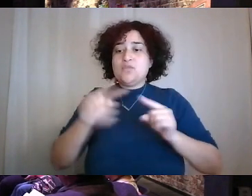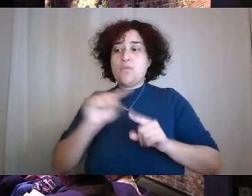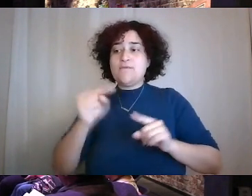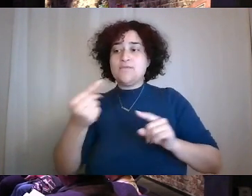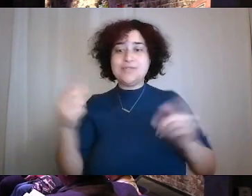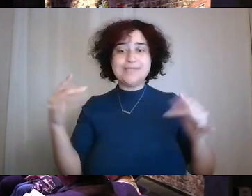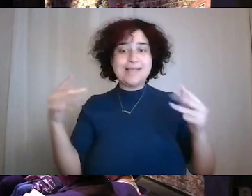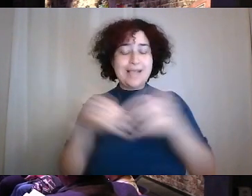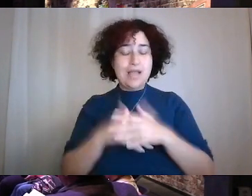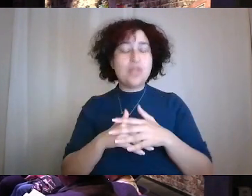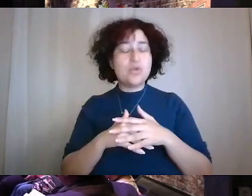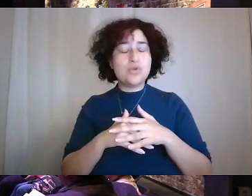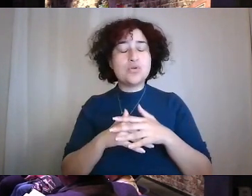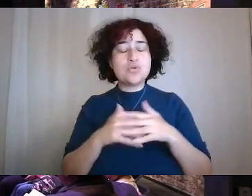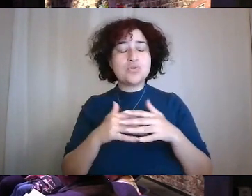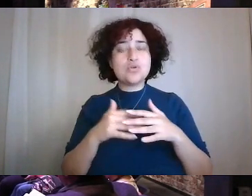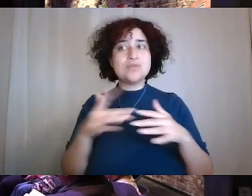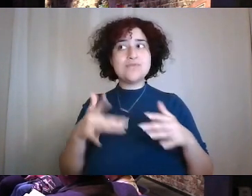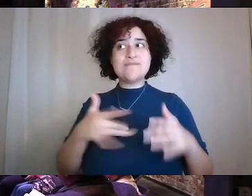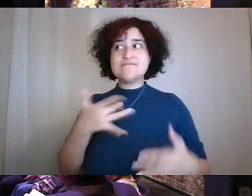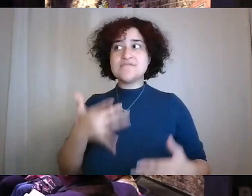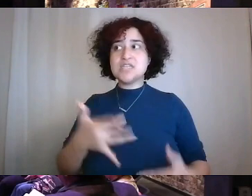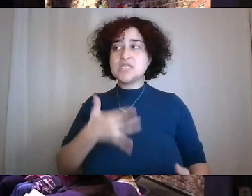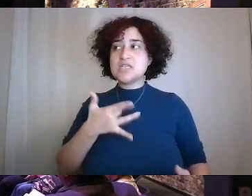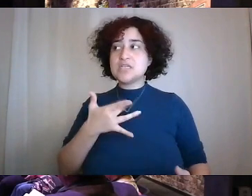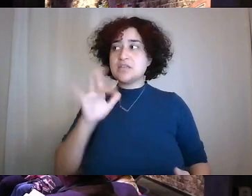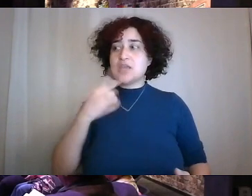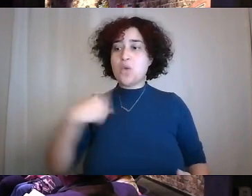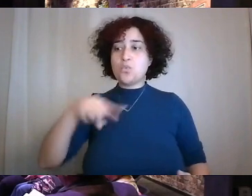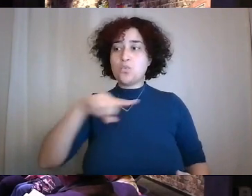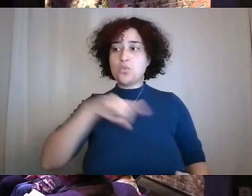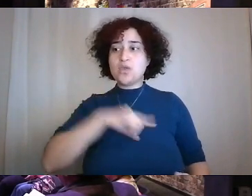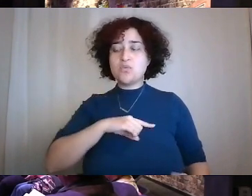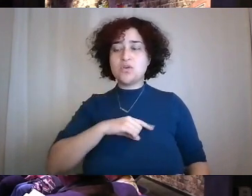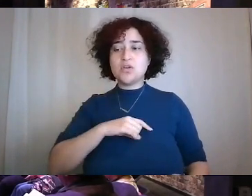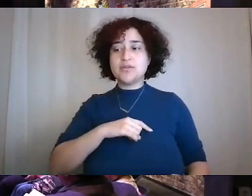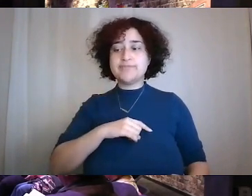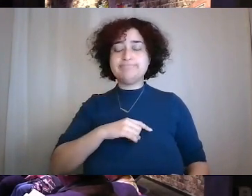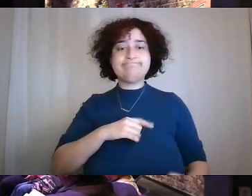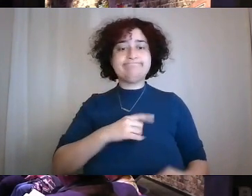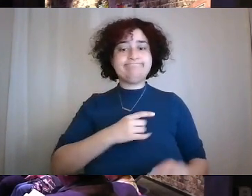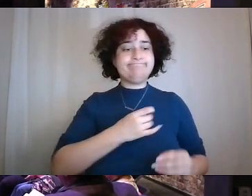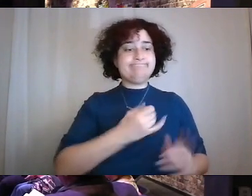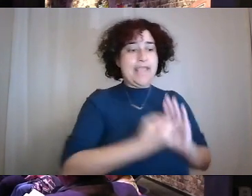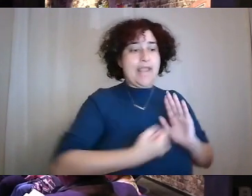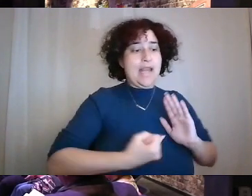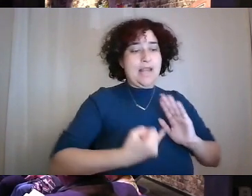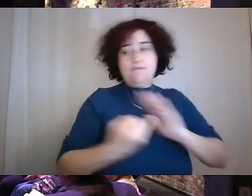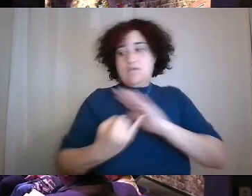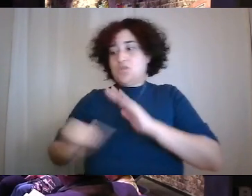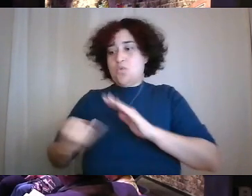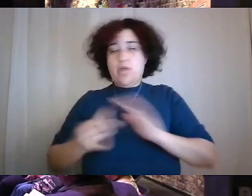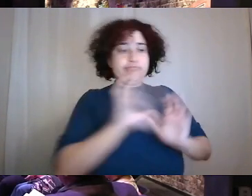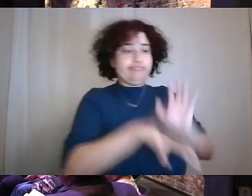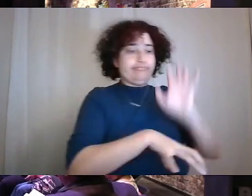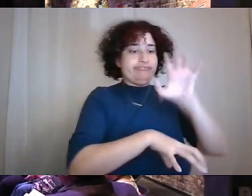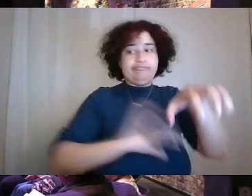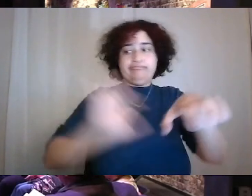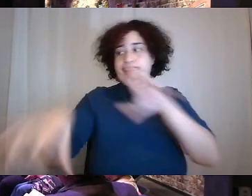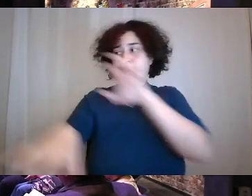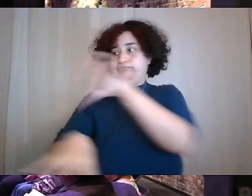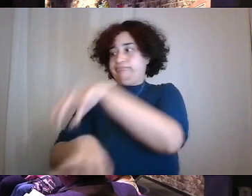the feeling that we were in silos. In different parts of the country and kind of working without knowing that there